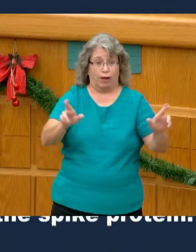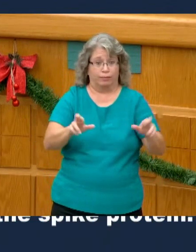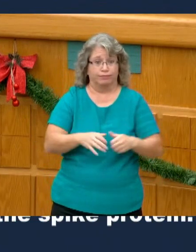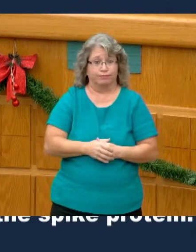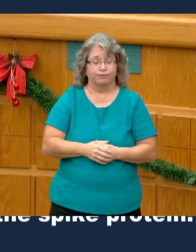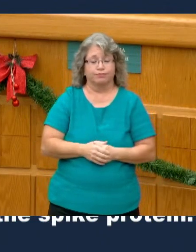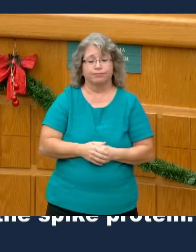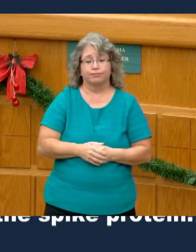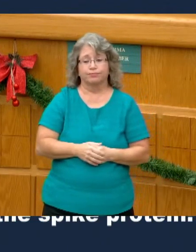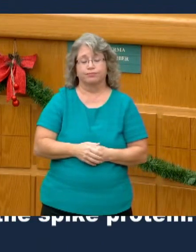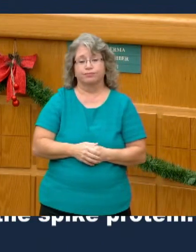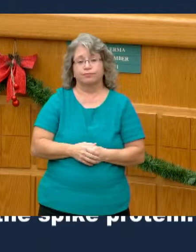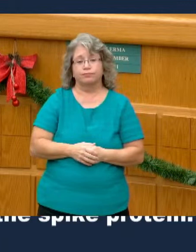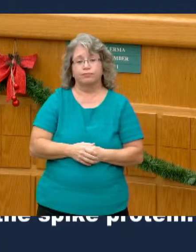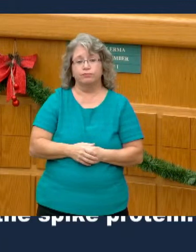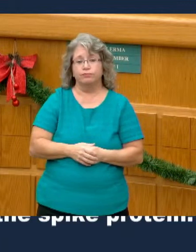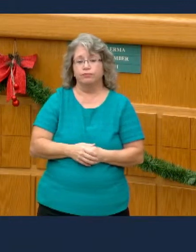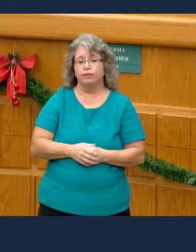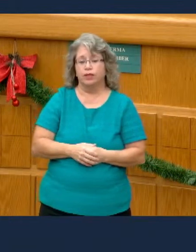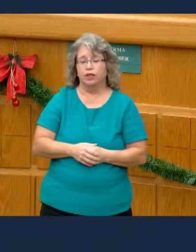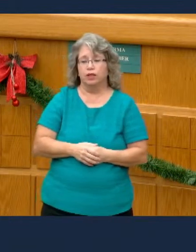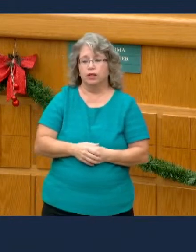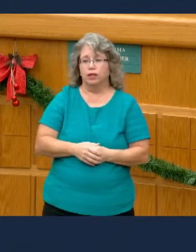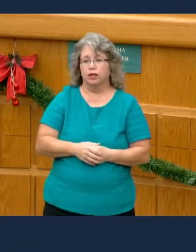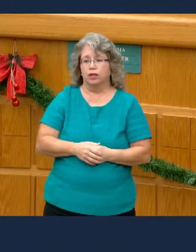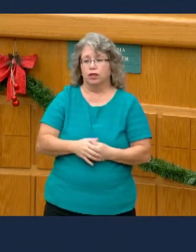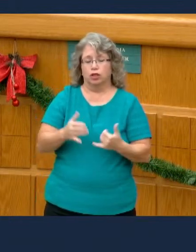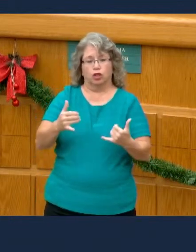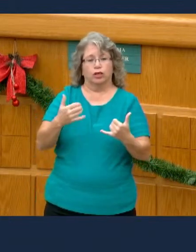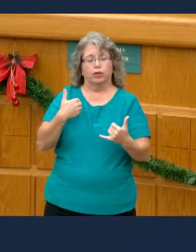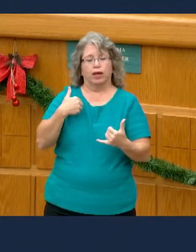to be monitoring these vaccine breakthrough cases. Currently, we have 1,740 cases,